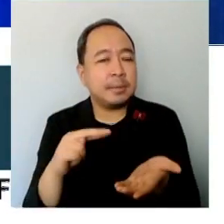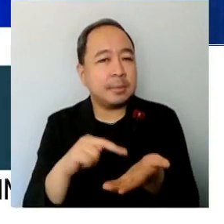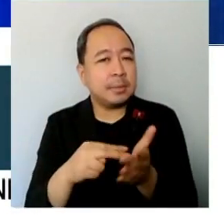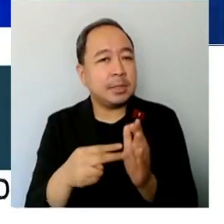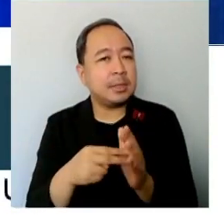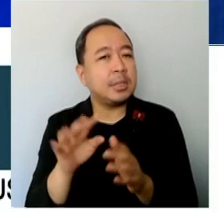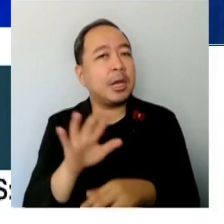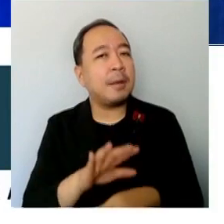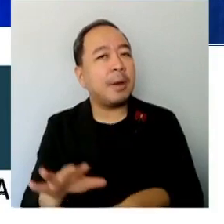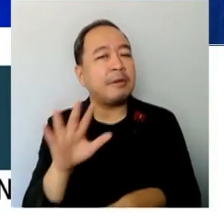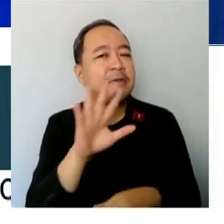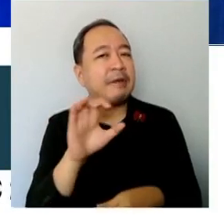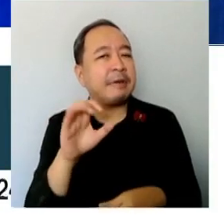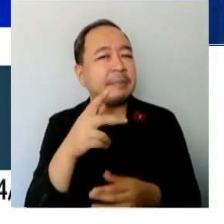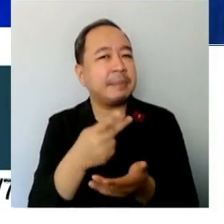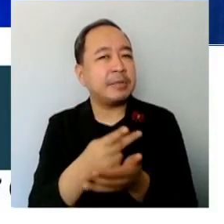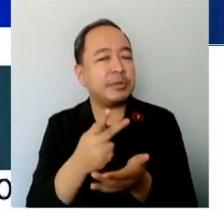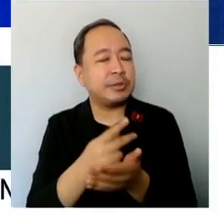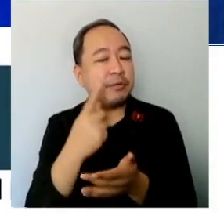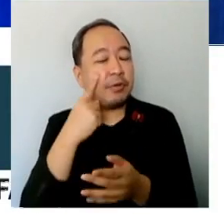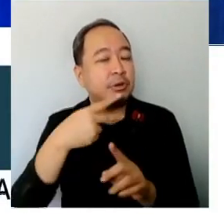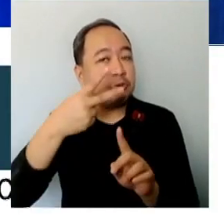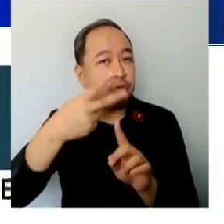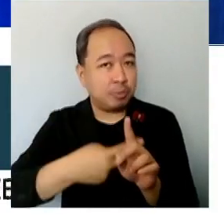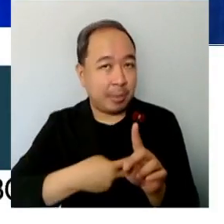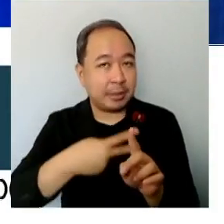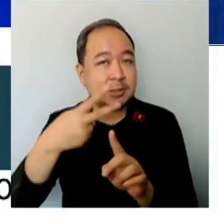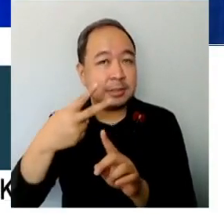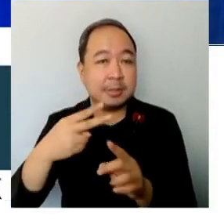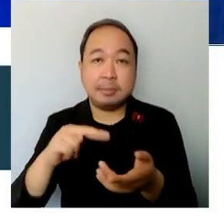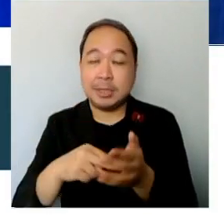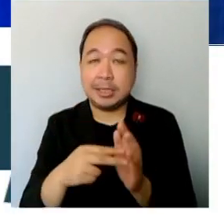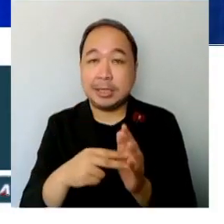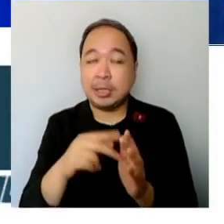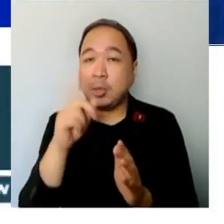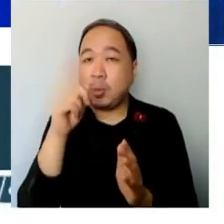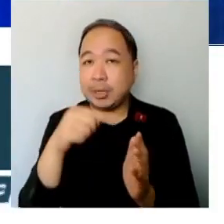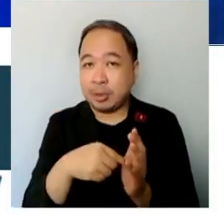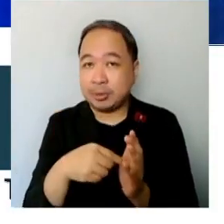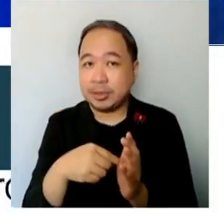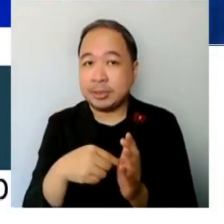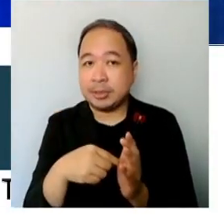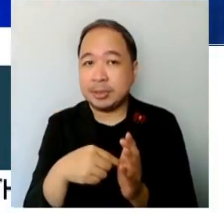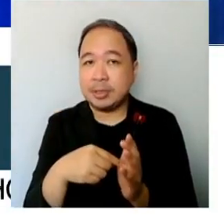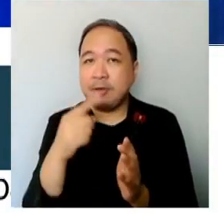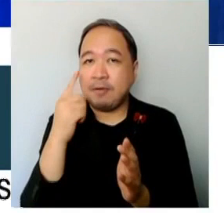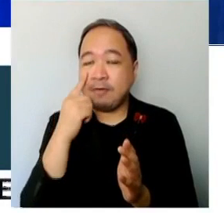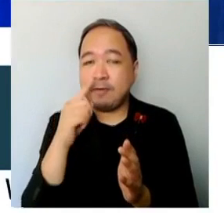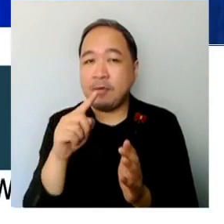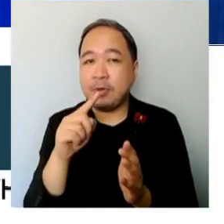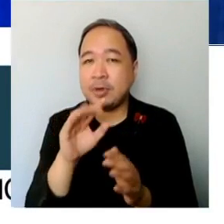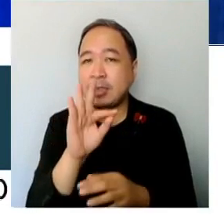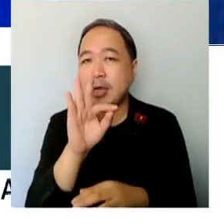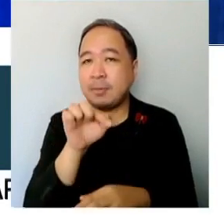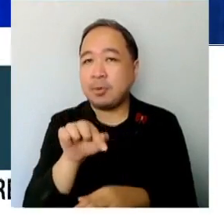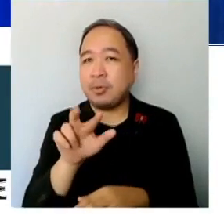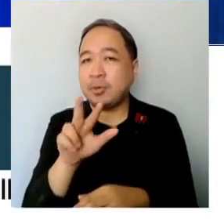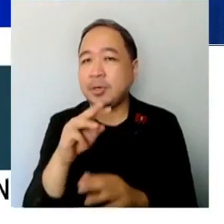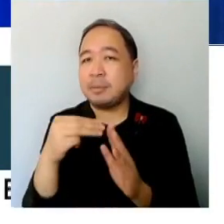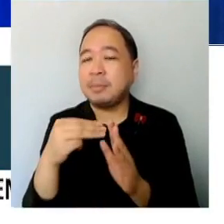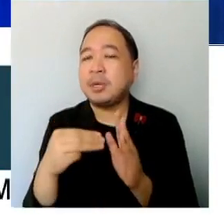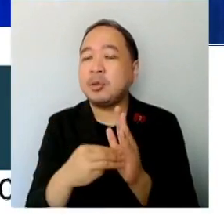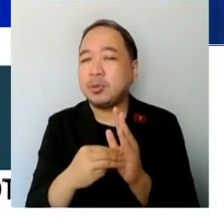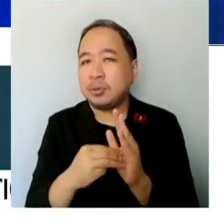500 pesos for 2 months. So that means 1,000 pesos for 9.3 million